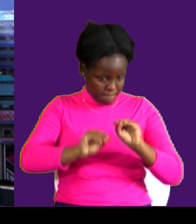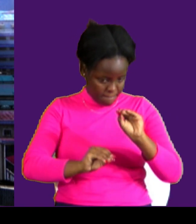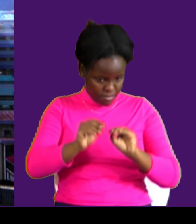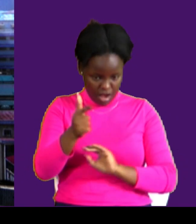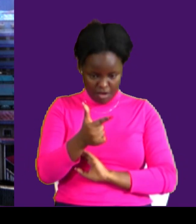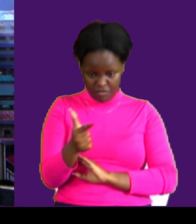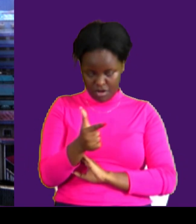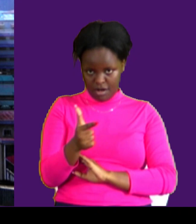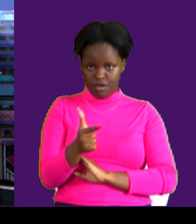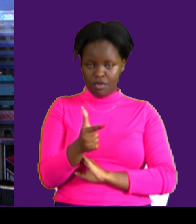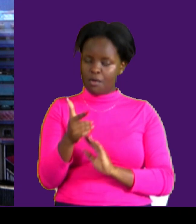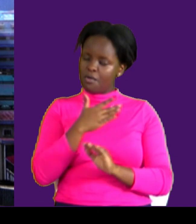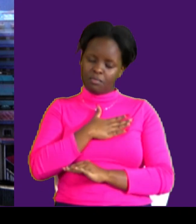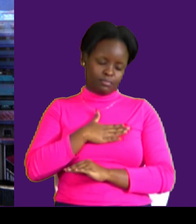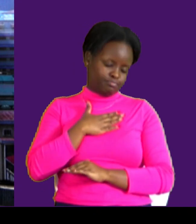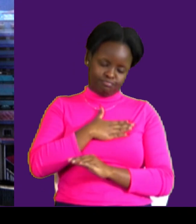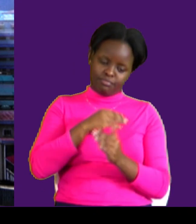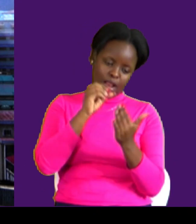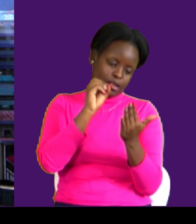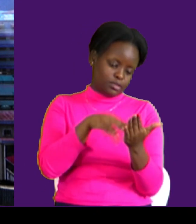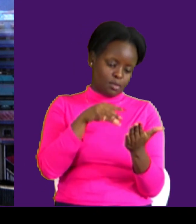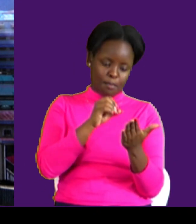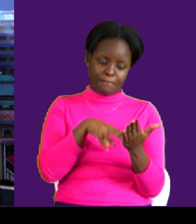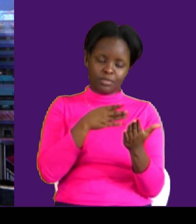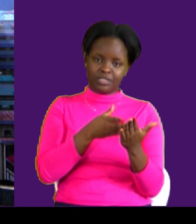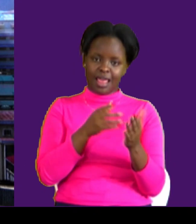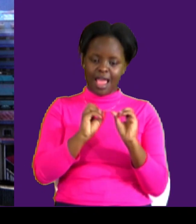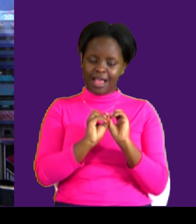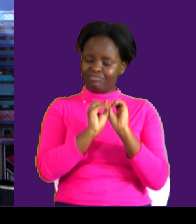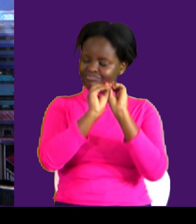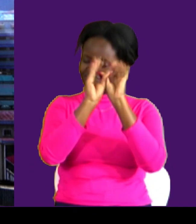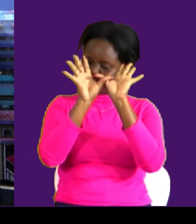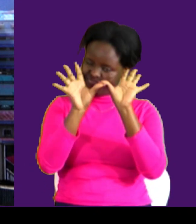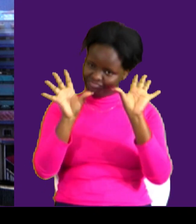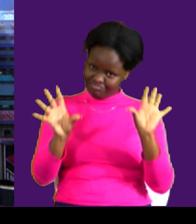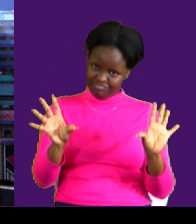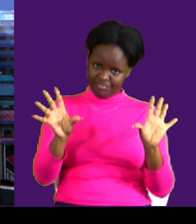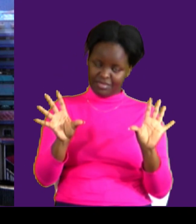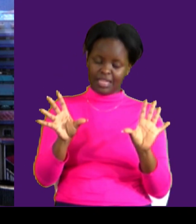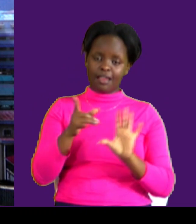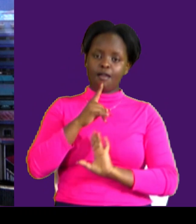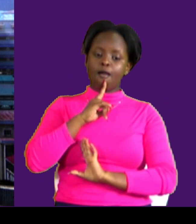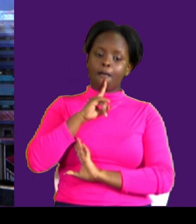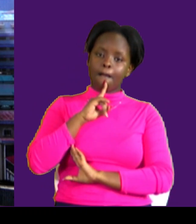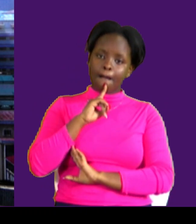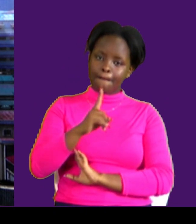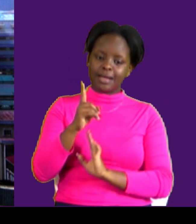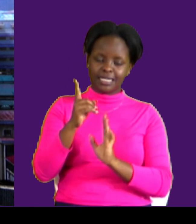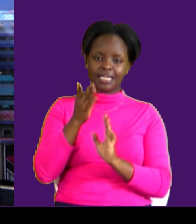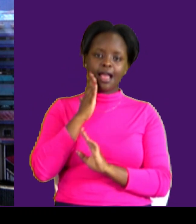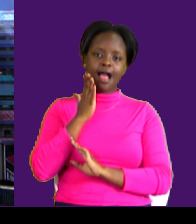video clip, Yeah. please insert a clear with a commanding color